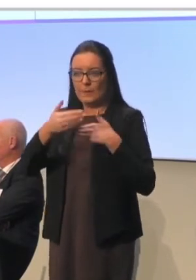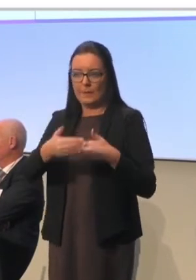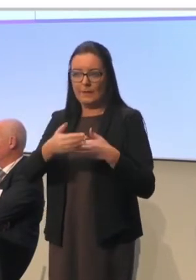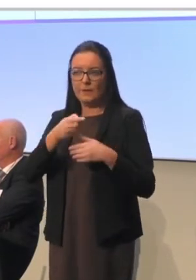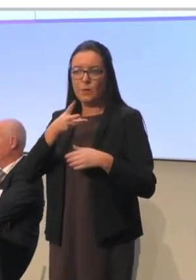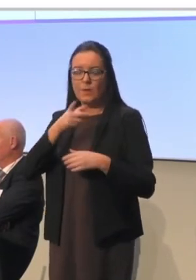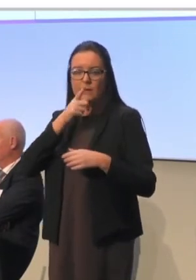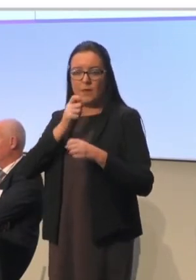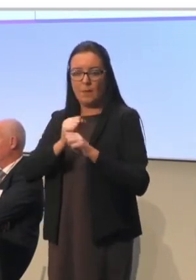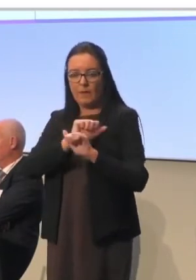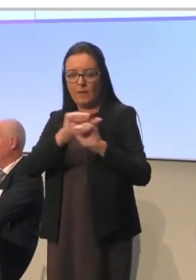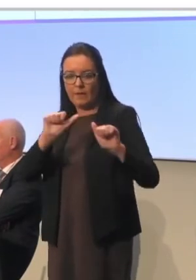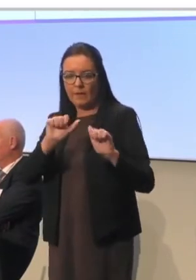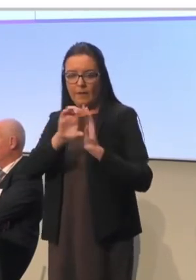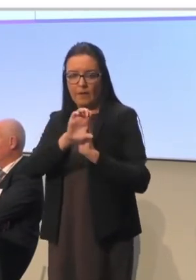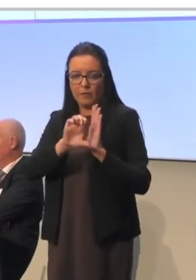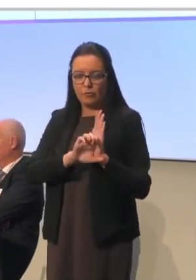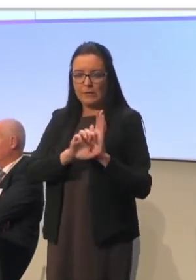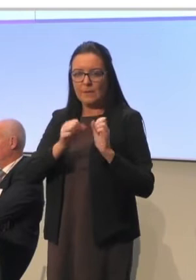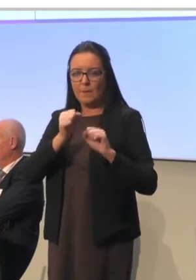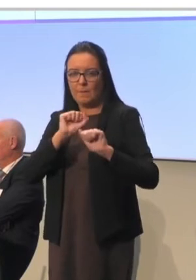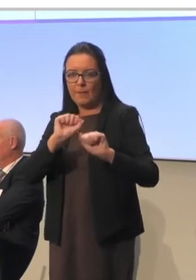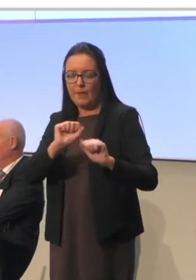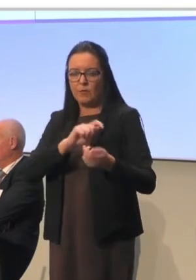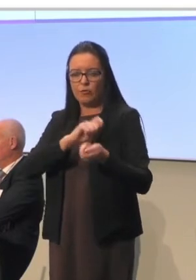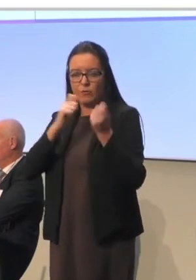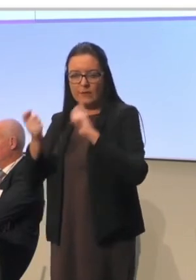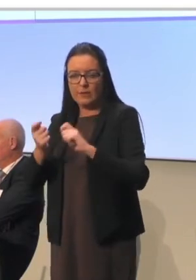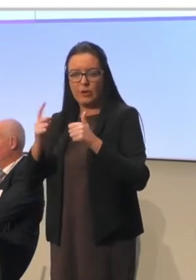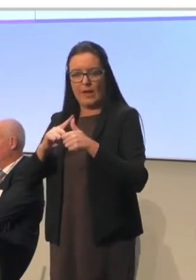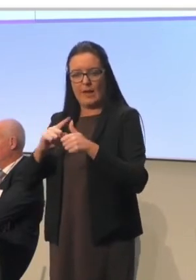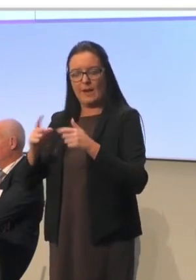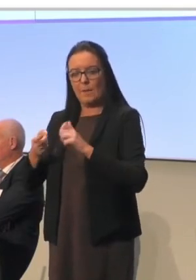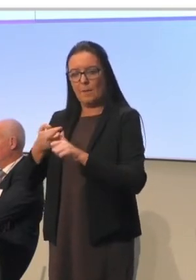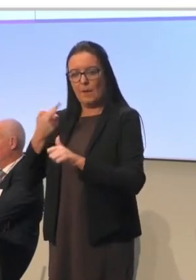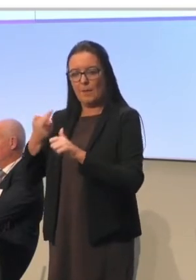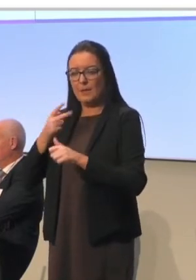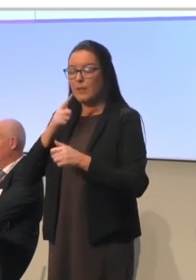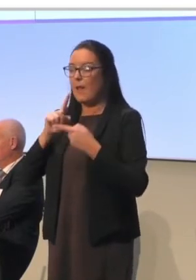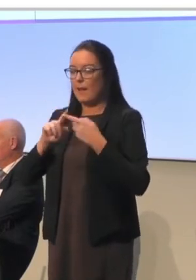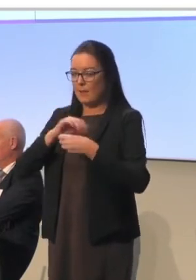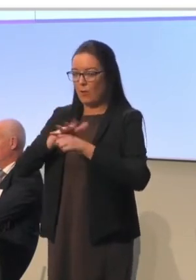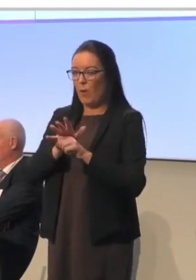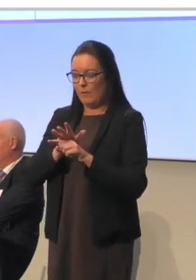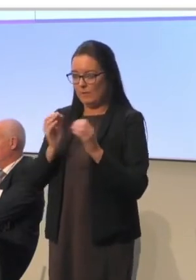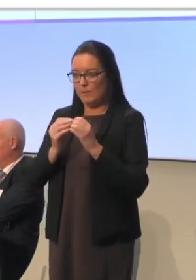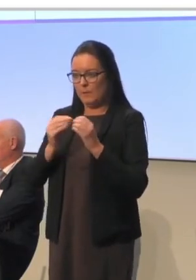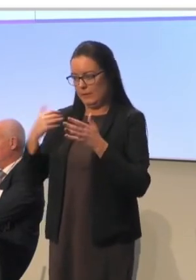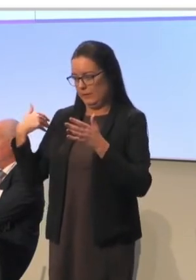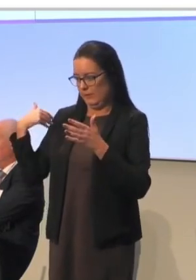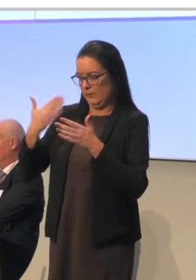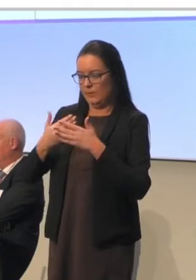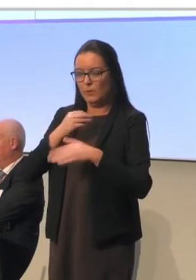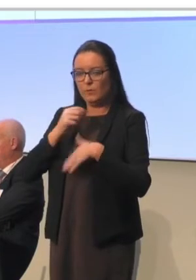about the area of curricular provision and certification, transition preparation, and very briefly on COVID, but I know that's been covered very well already today. And then I'm